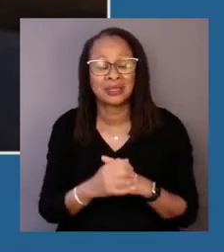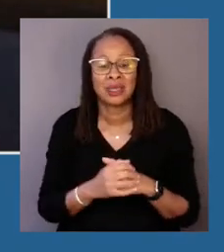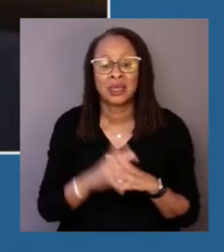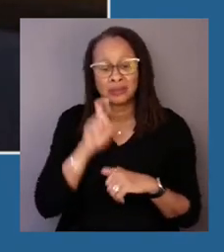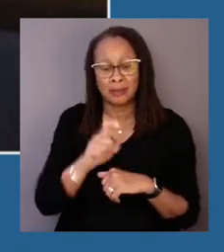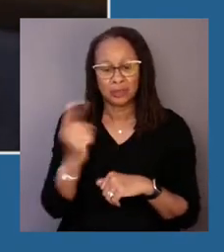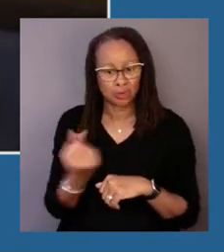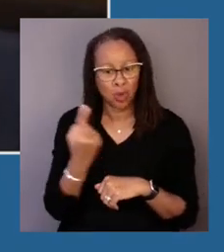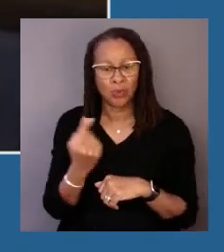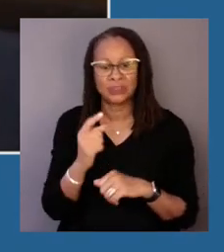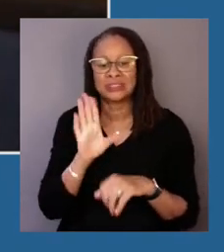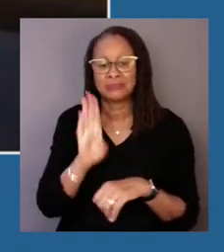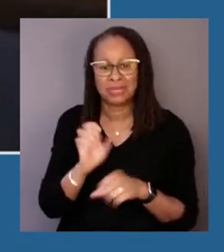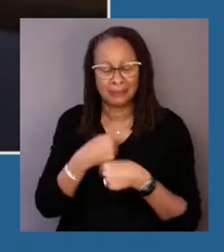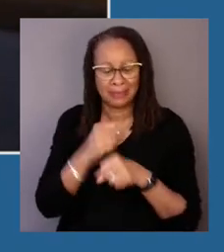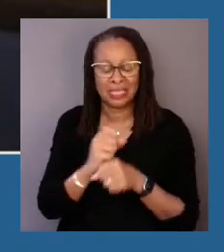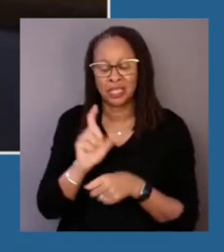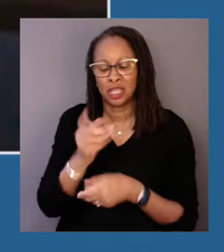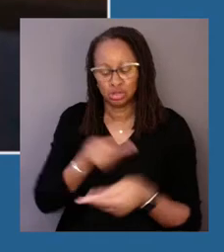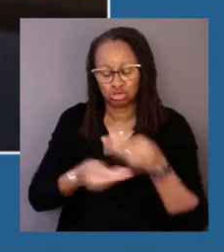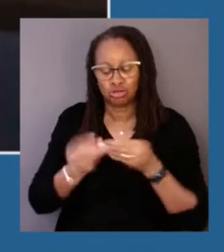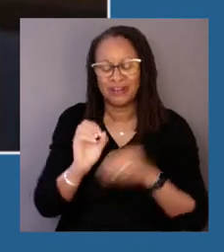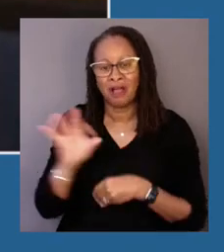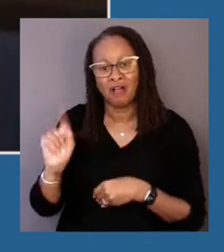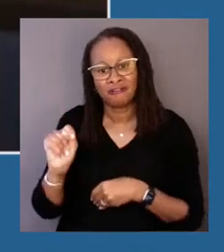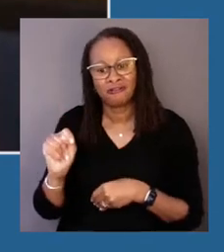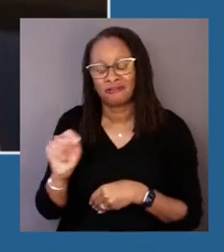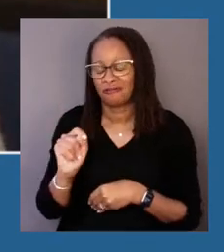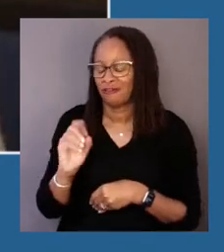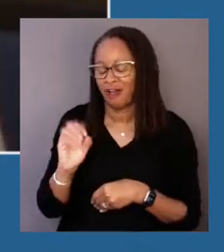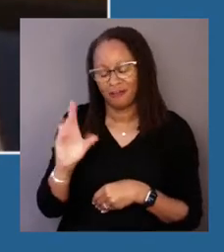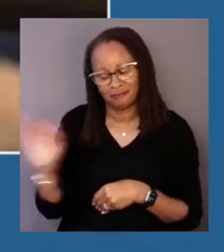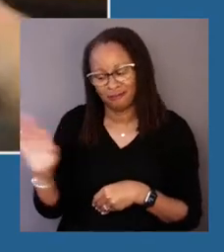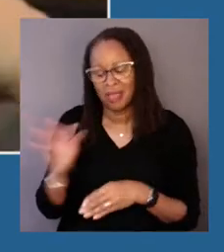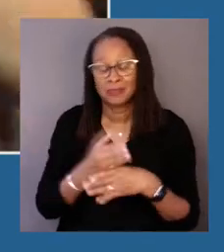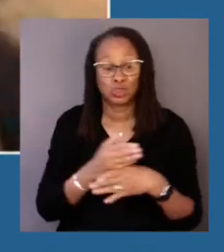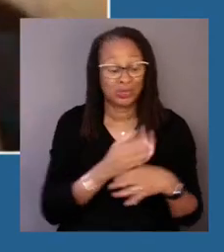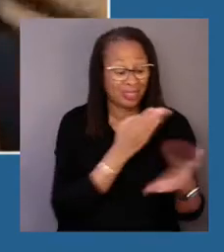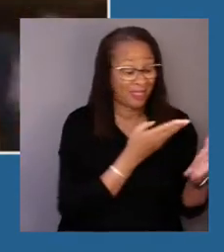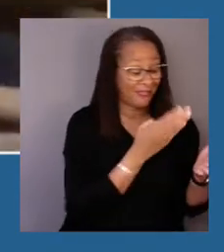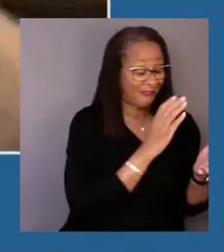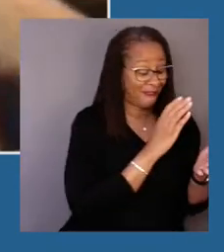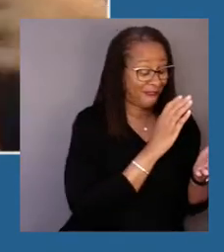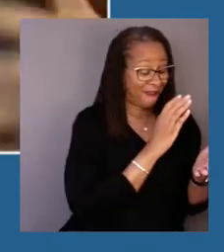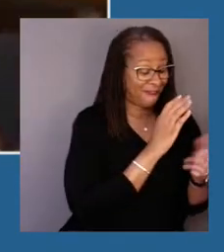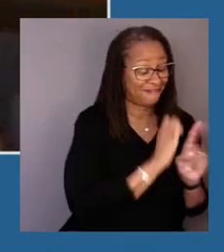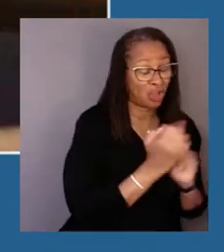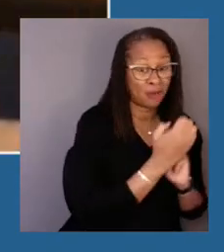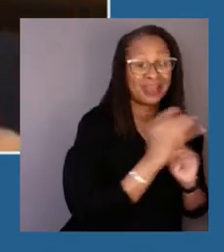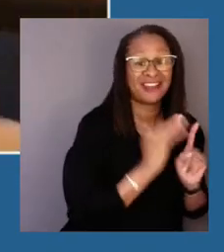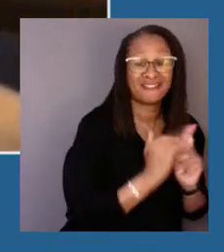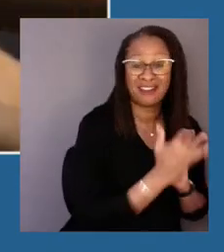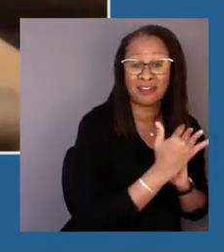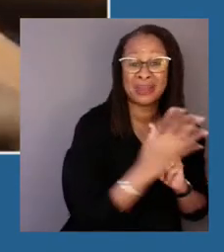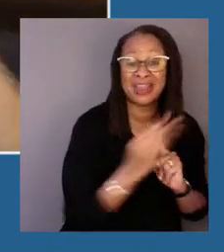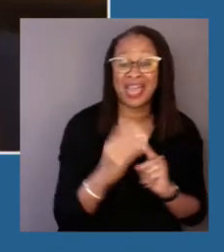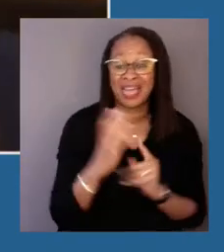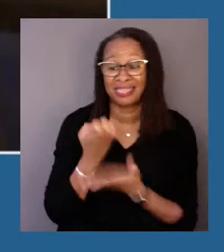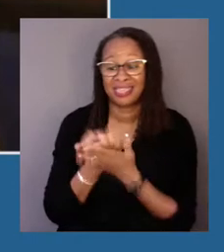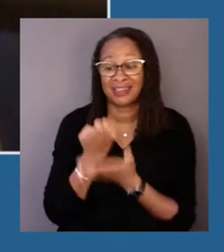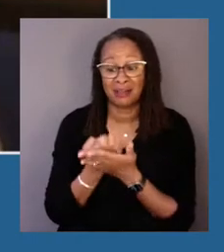always be making trade-offs between the environment and the economy. These are like really, really deeply